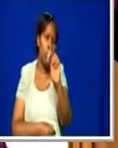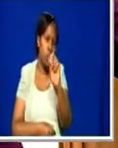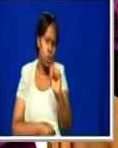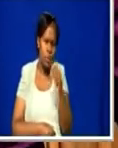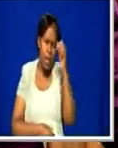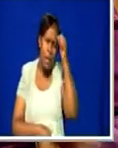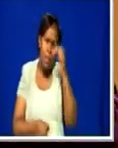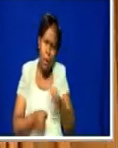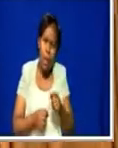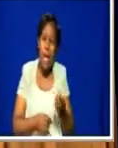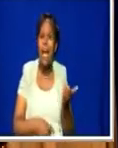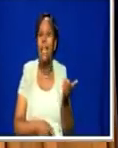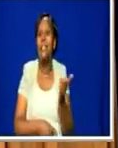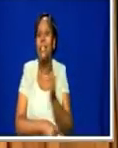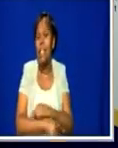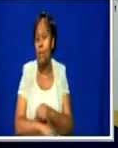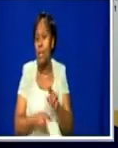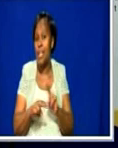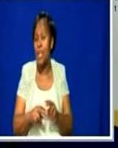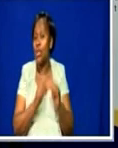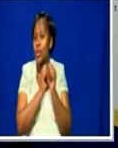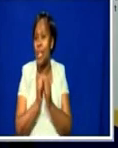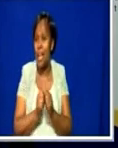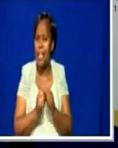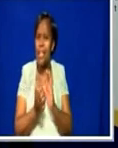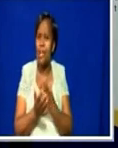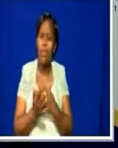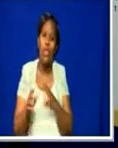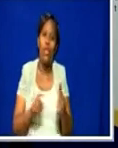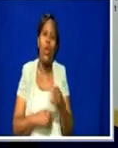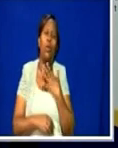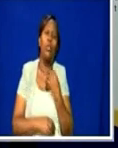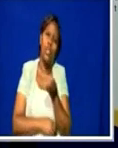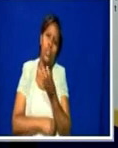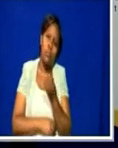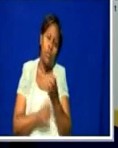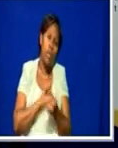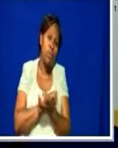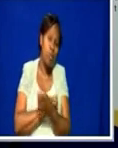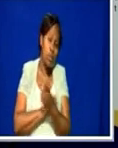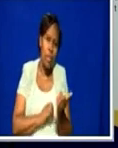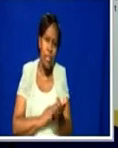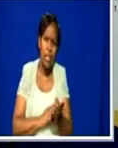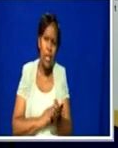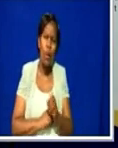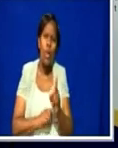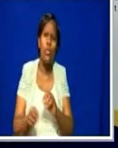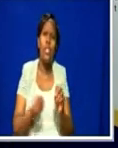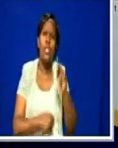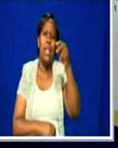one day you sat down with a team of some of you, and there's something you did. I want you to explain to us. Where did you take